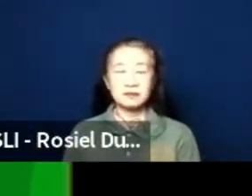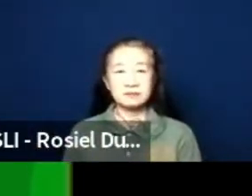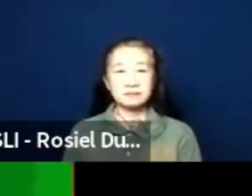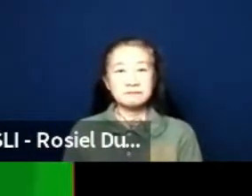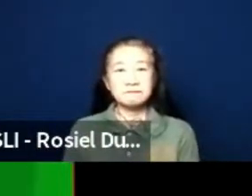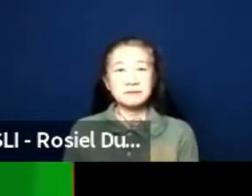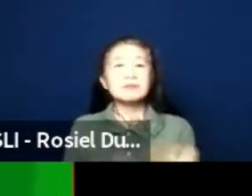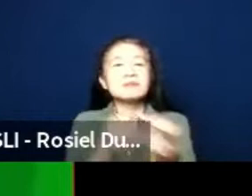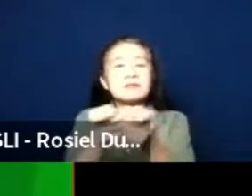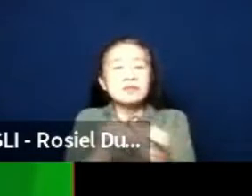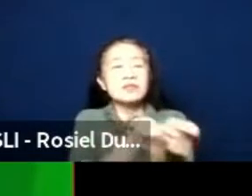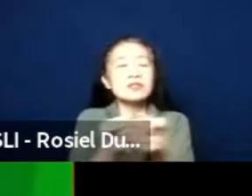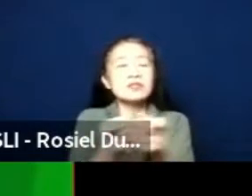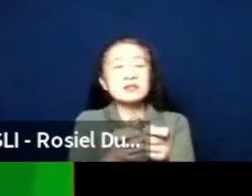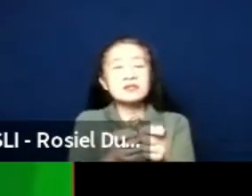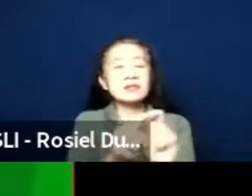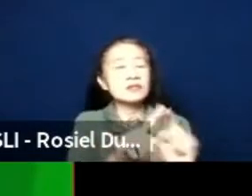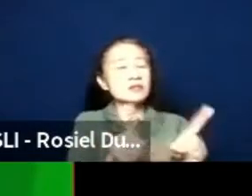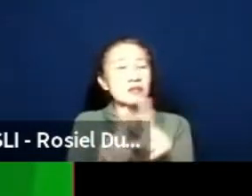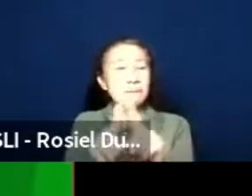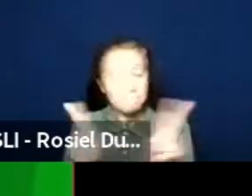it goes together. Okay, so the difference